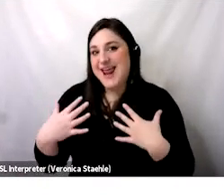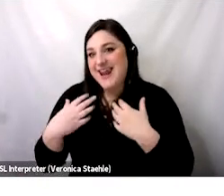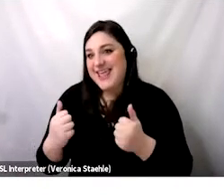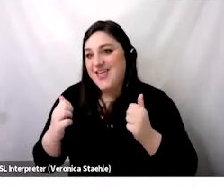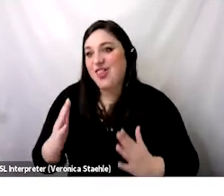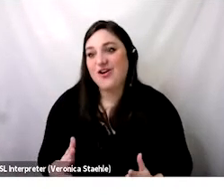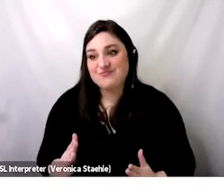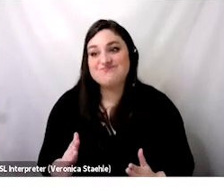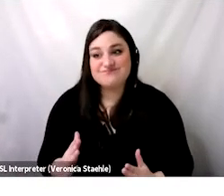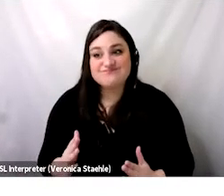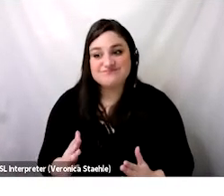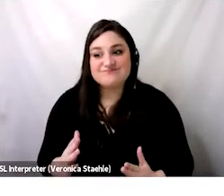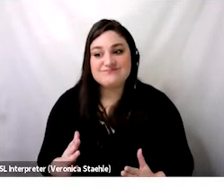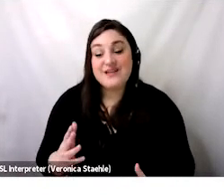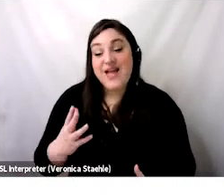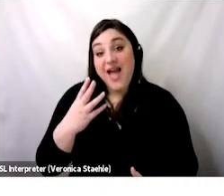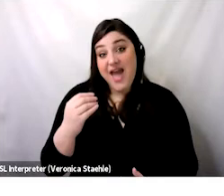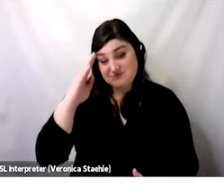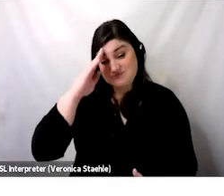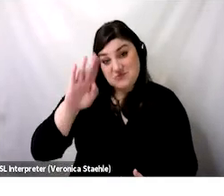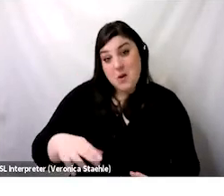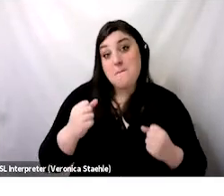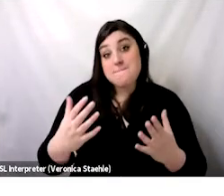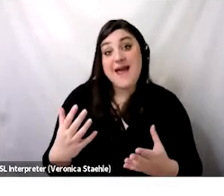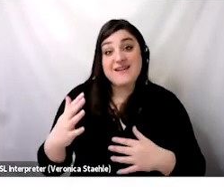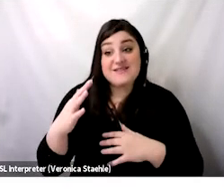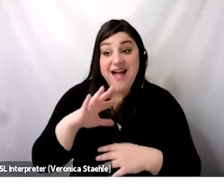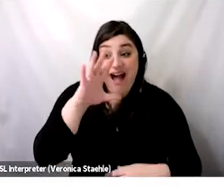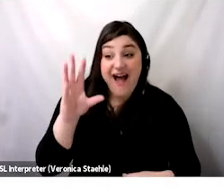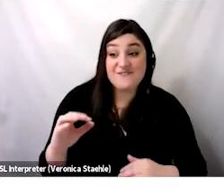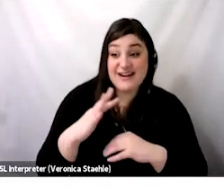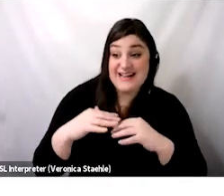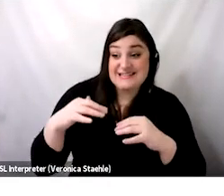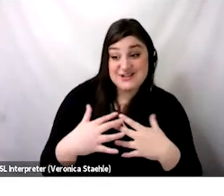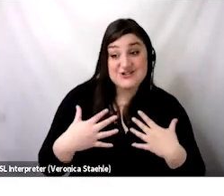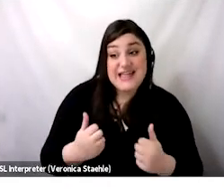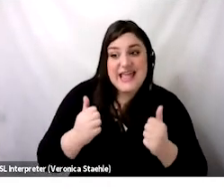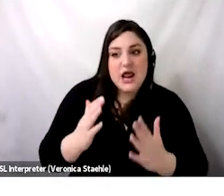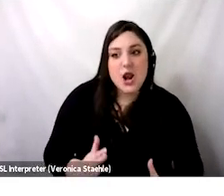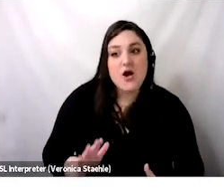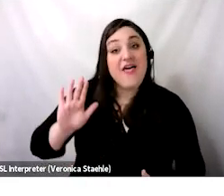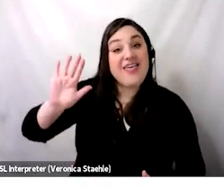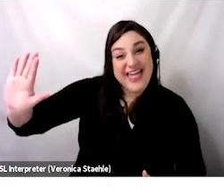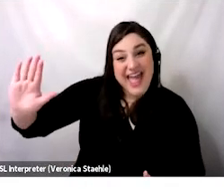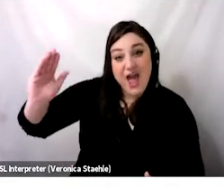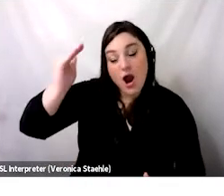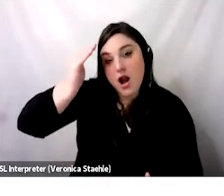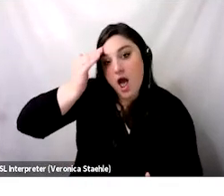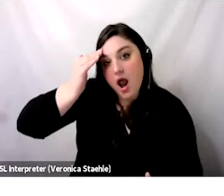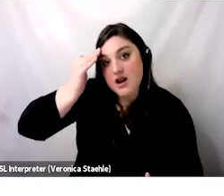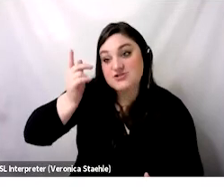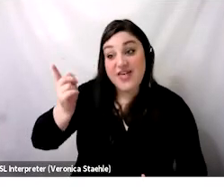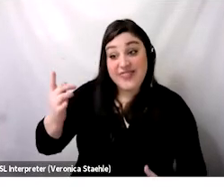healers had knowledge that they helped the settlers and knowledge that they brought to the New